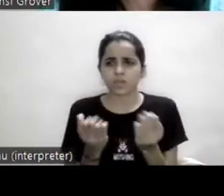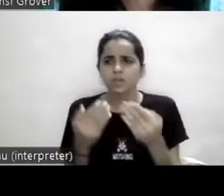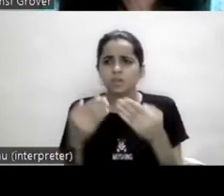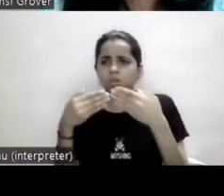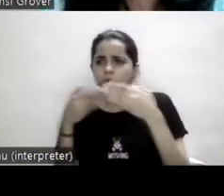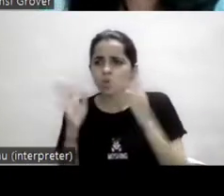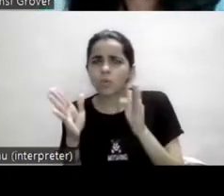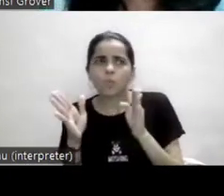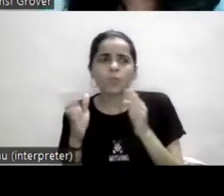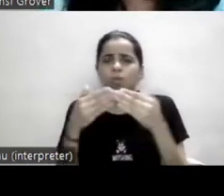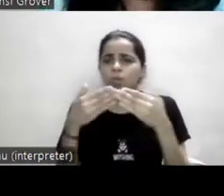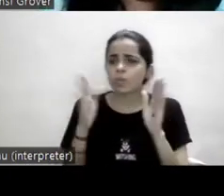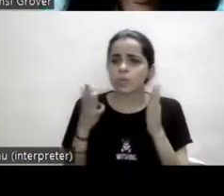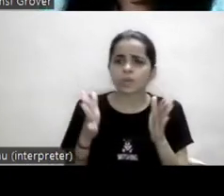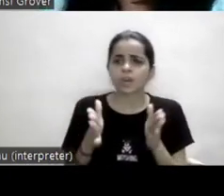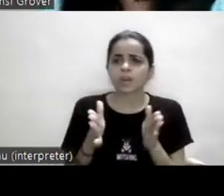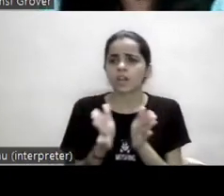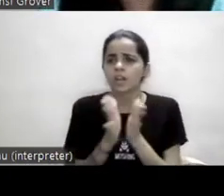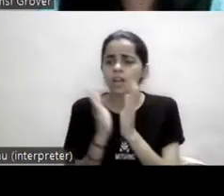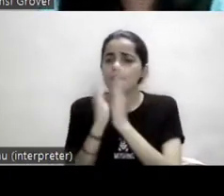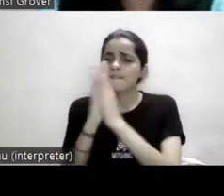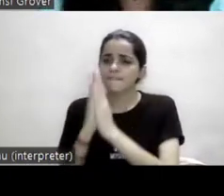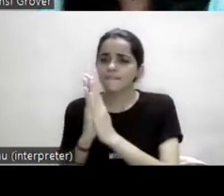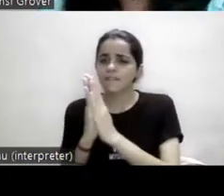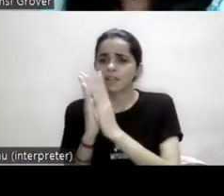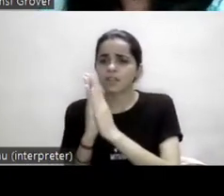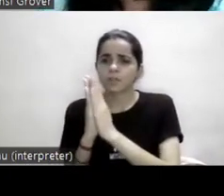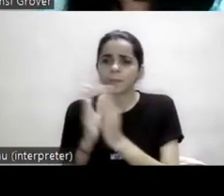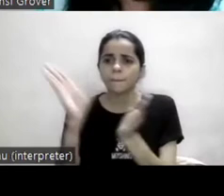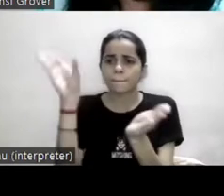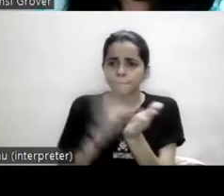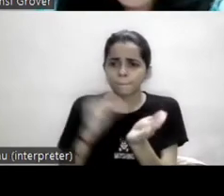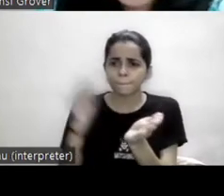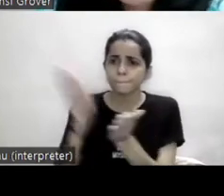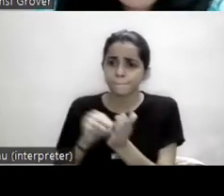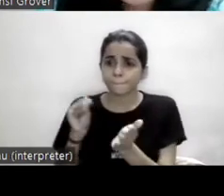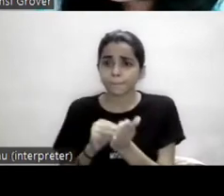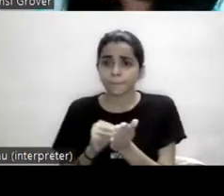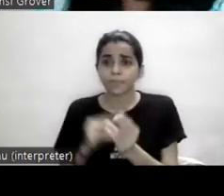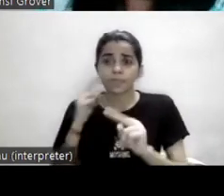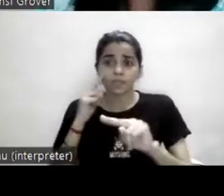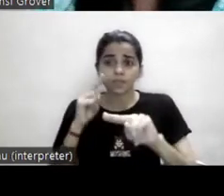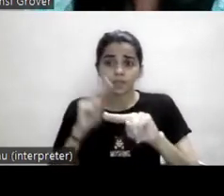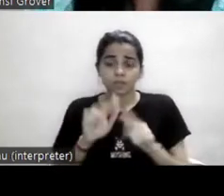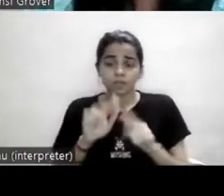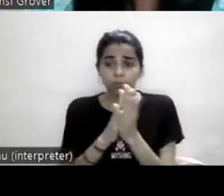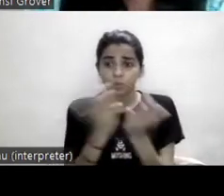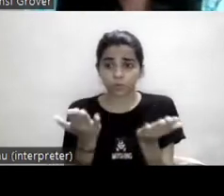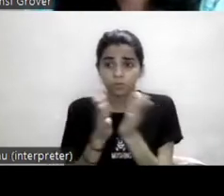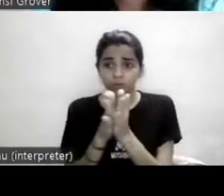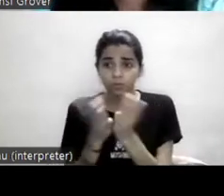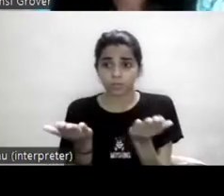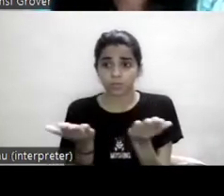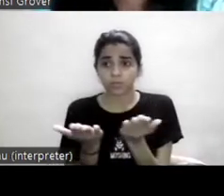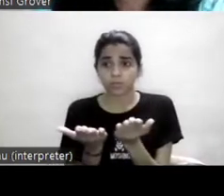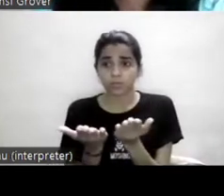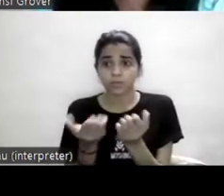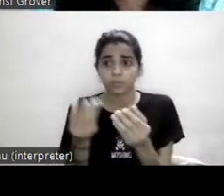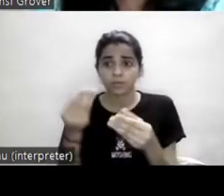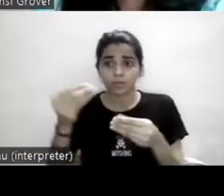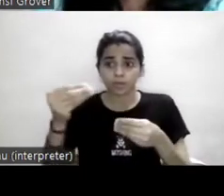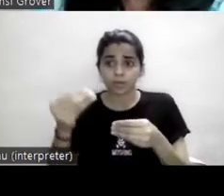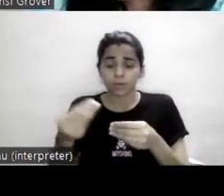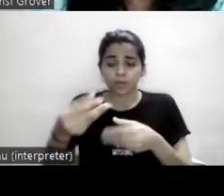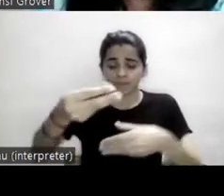properly. So the books are pasted, and, you know, if I open my books, the pages are going to come